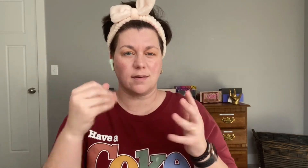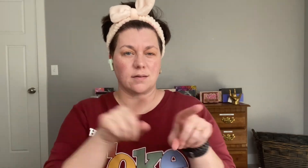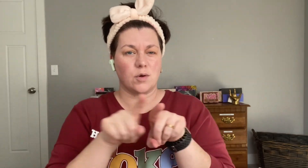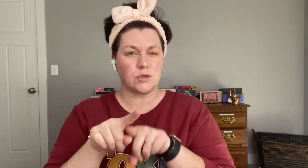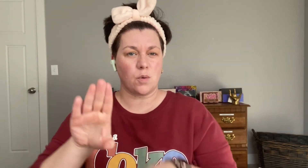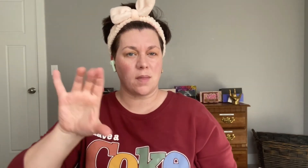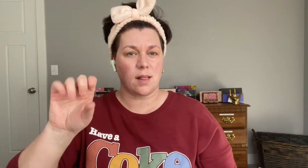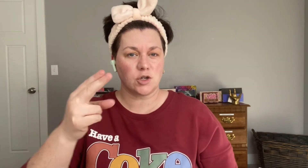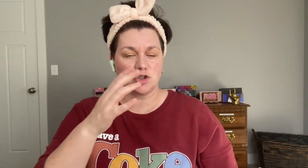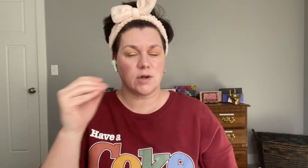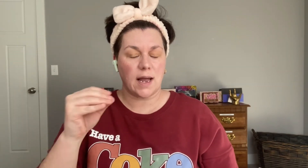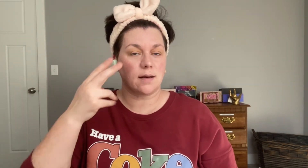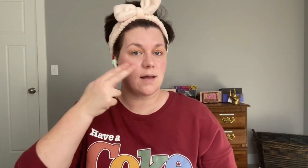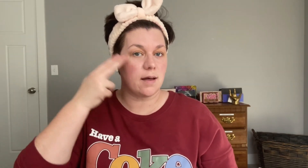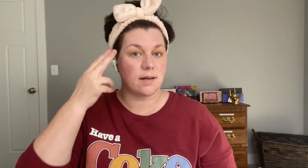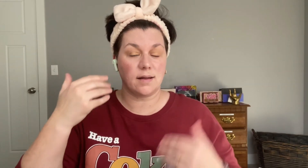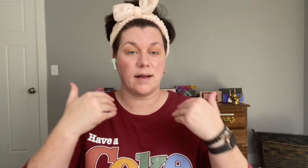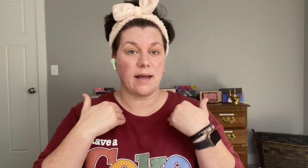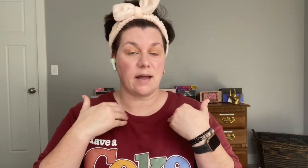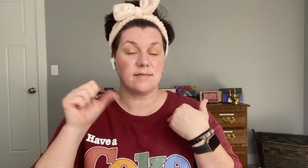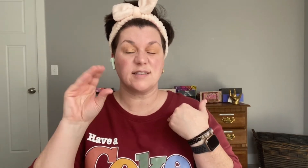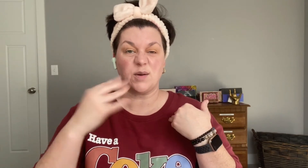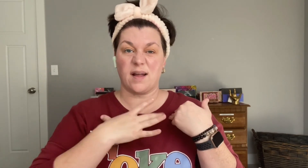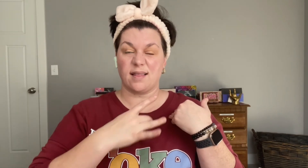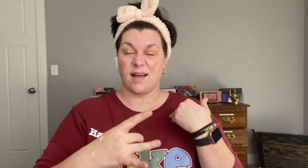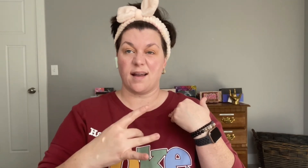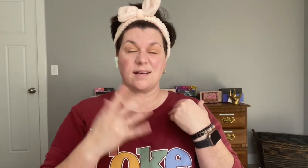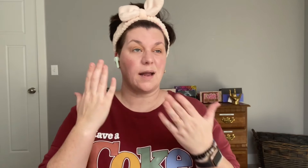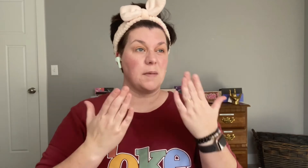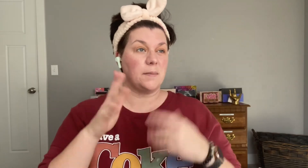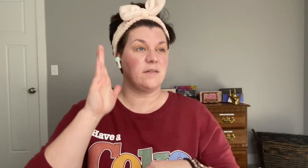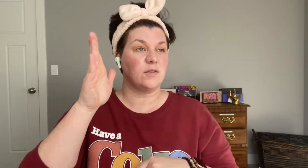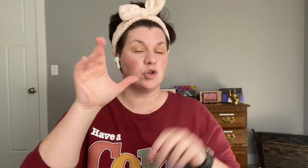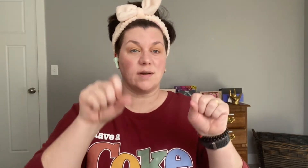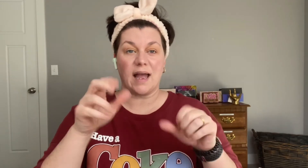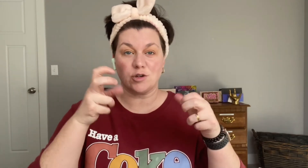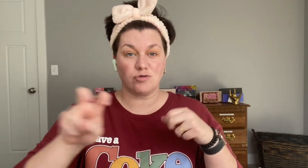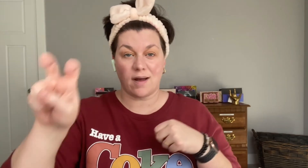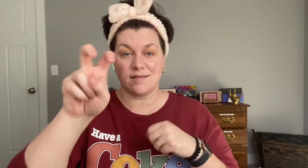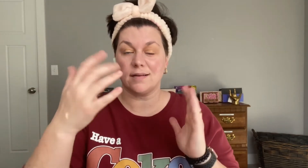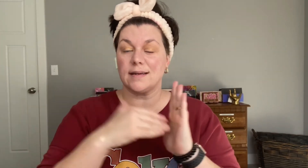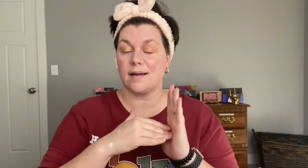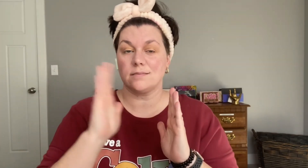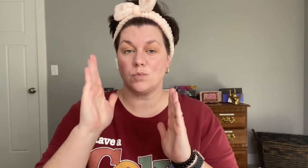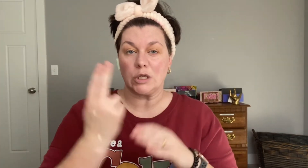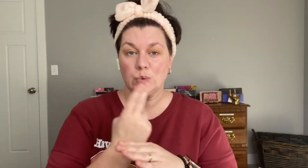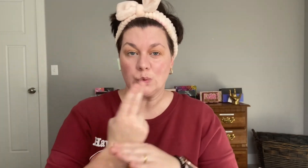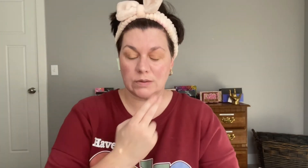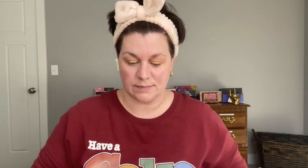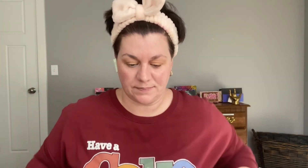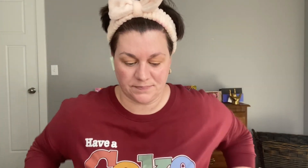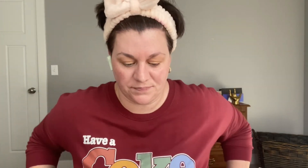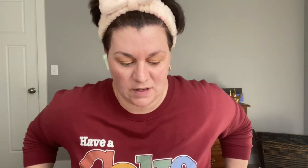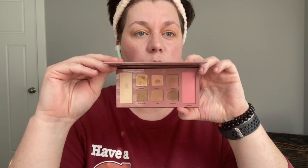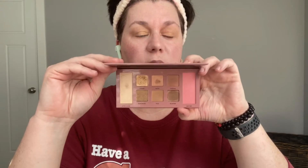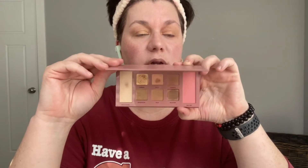Villa color. This is a beautiful, beautiful palette. I really like this. And I like that it's like, it got a highlighter and a blush